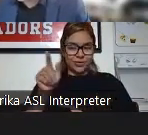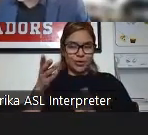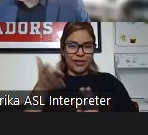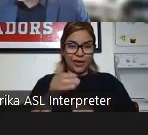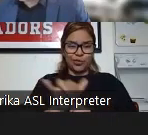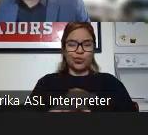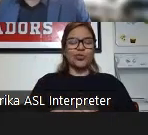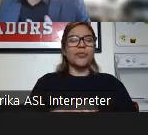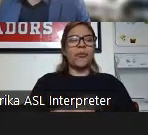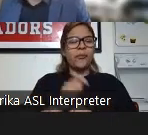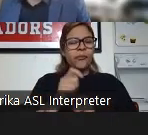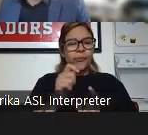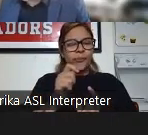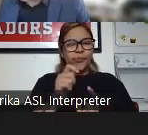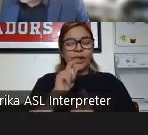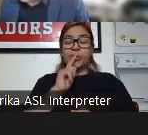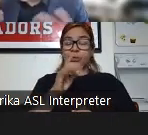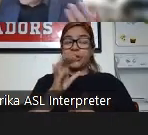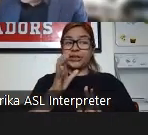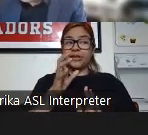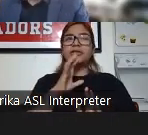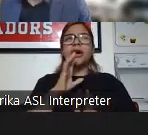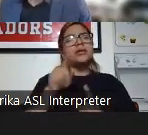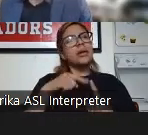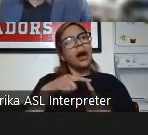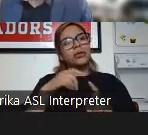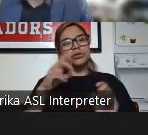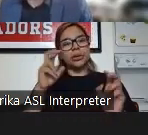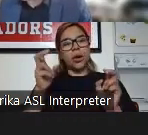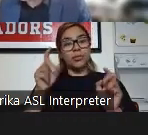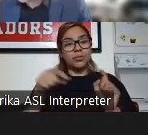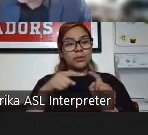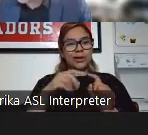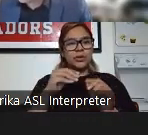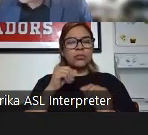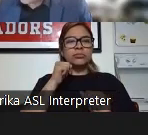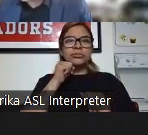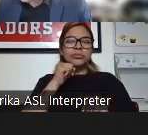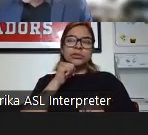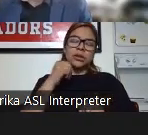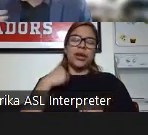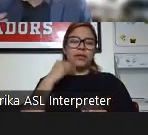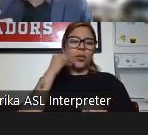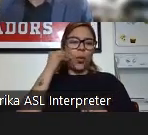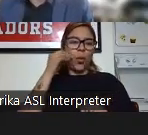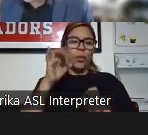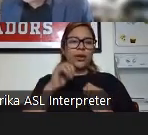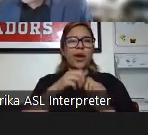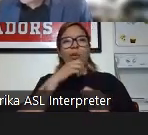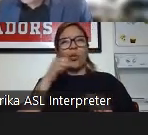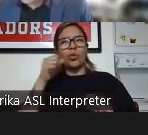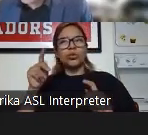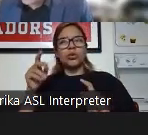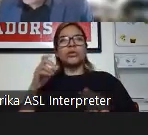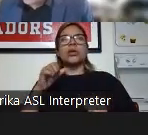actually I thought was really good about talking about the issues of homelessness and preventing homelessness impacting older adults, but also people